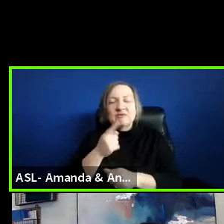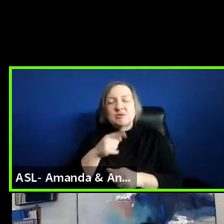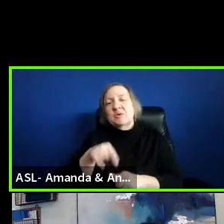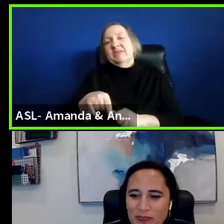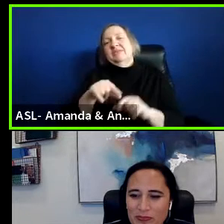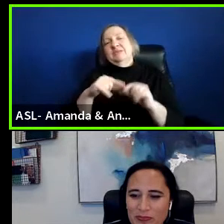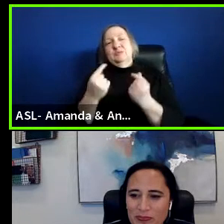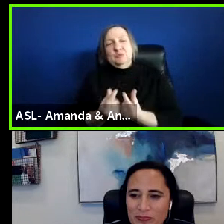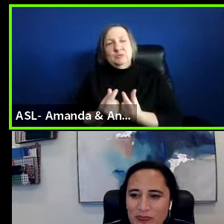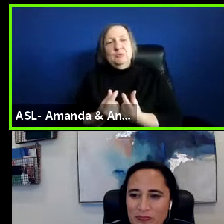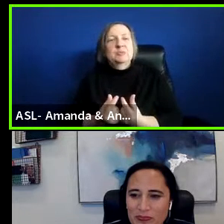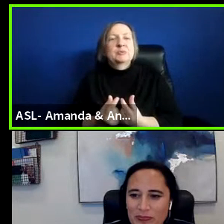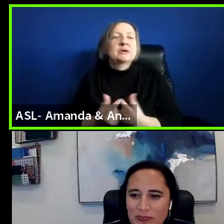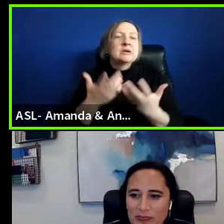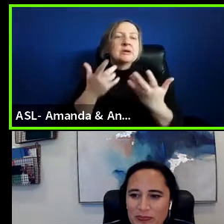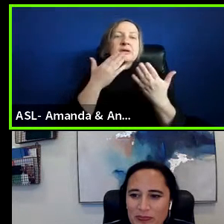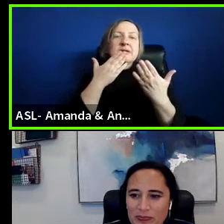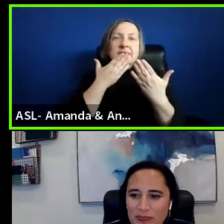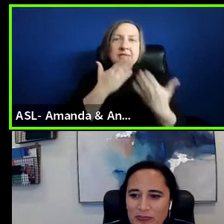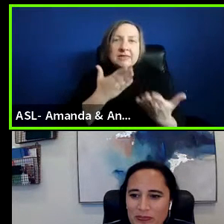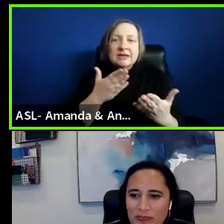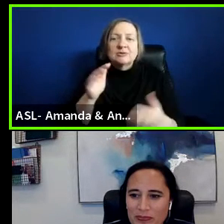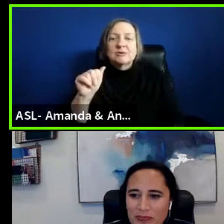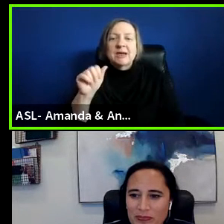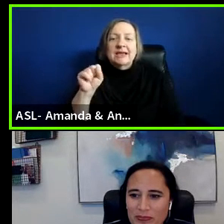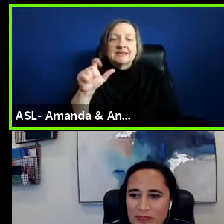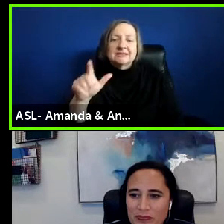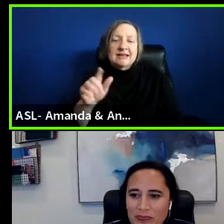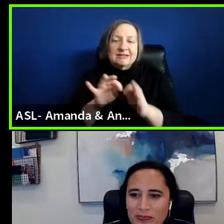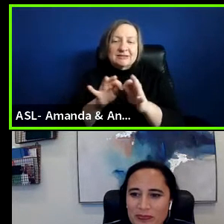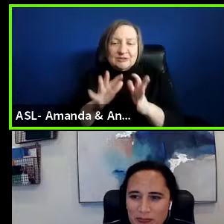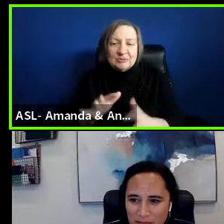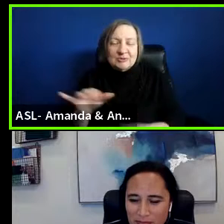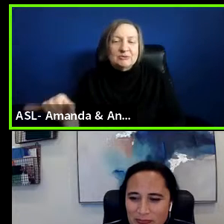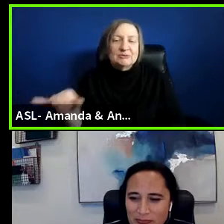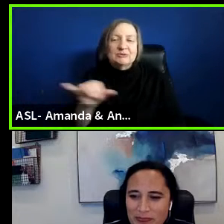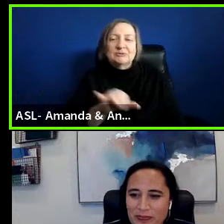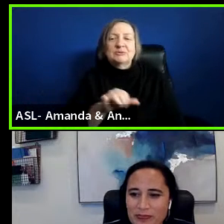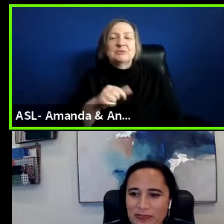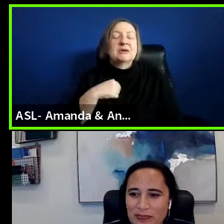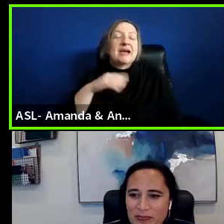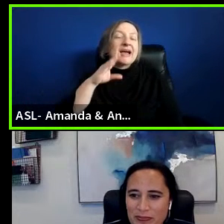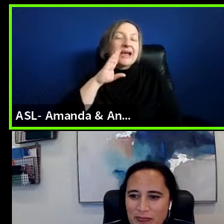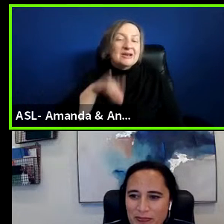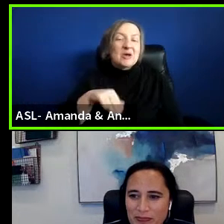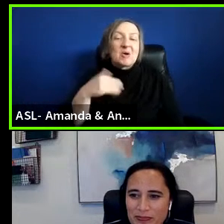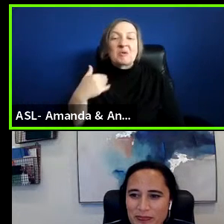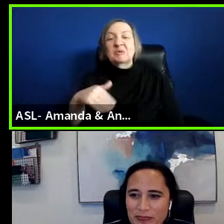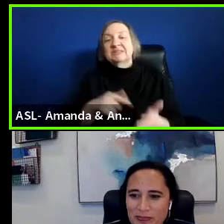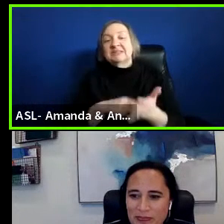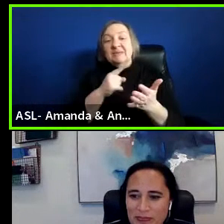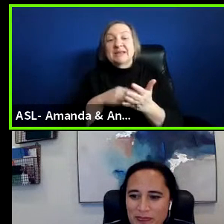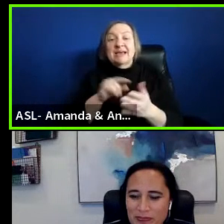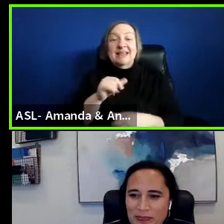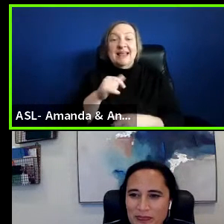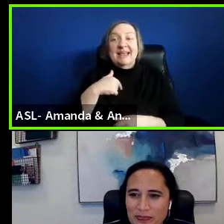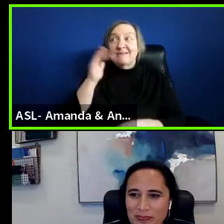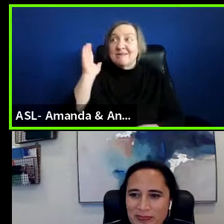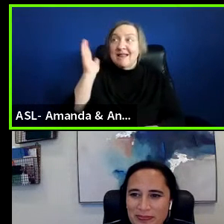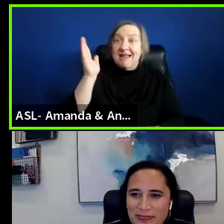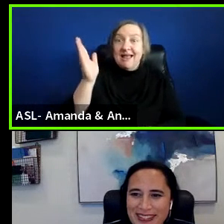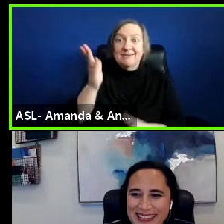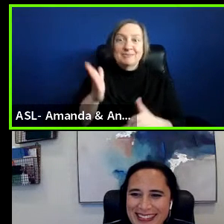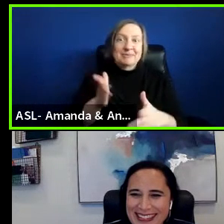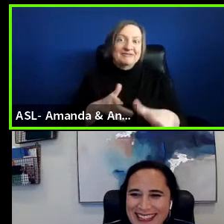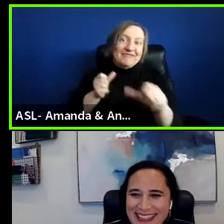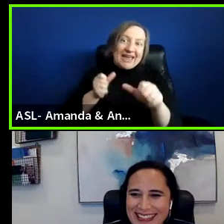group, and so I want to say thank you to the ASL interpreters as well. I know. Sometimes like when I'm speaking, I probably go a